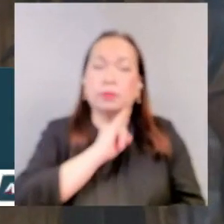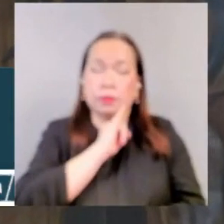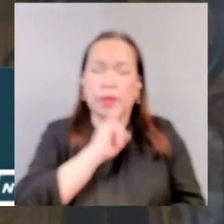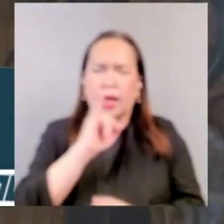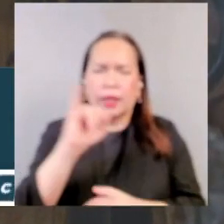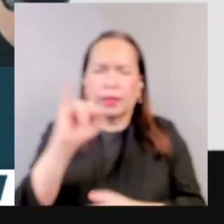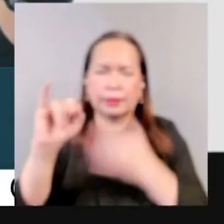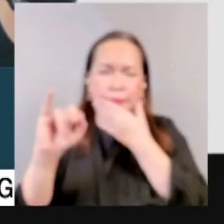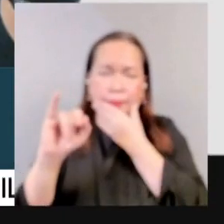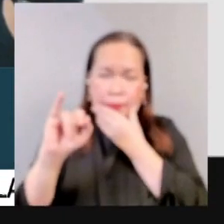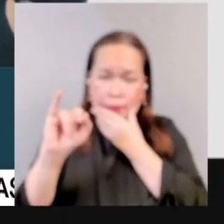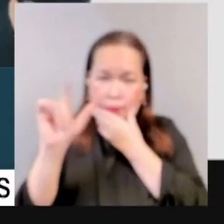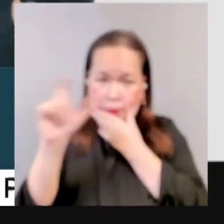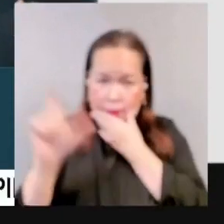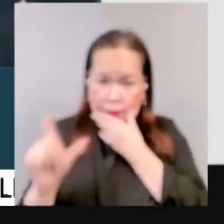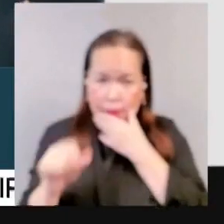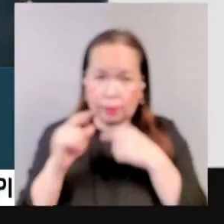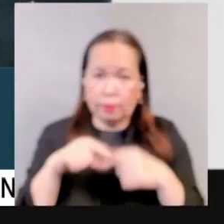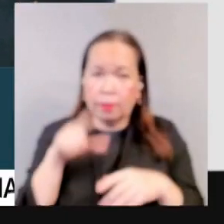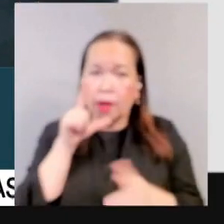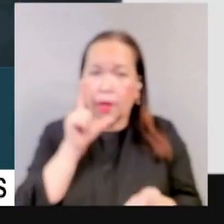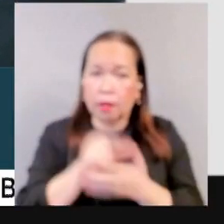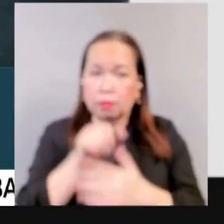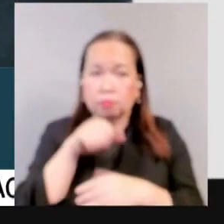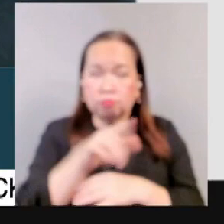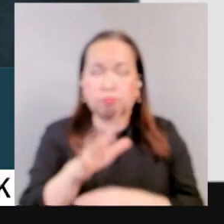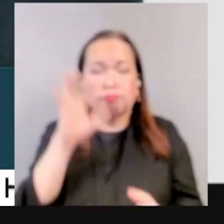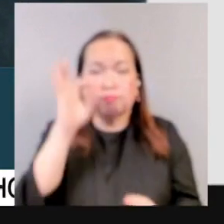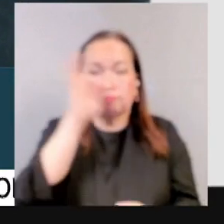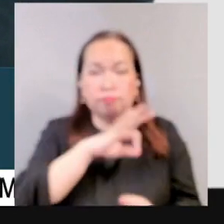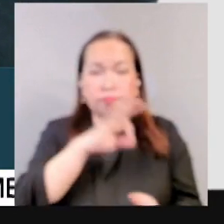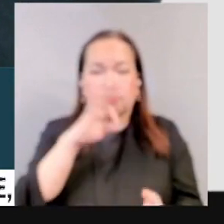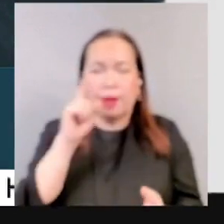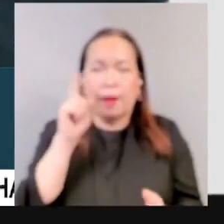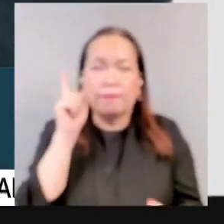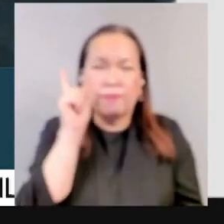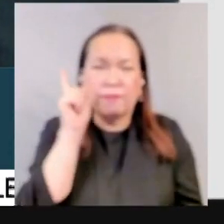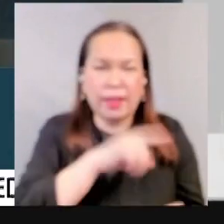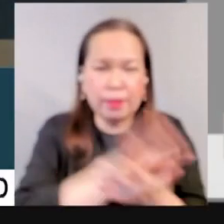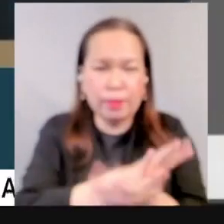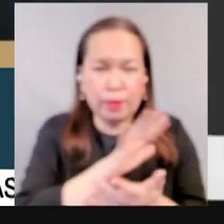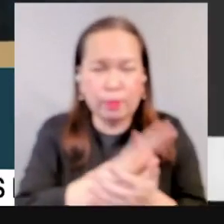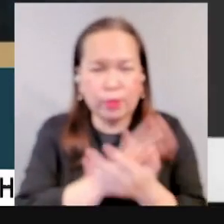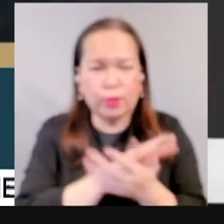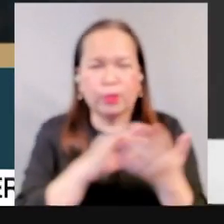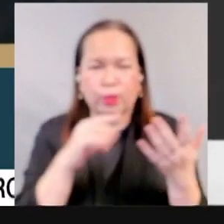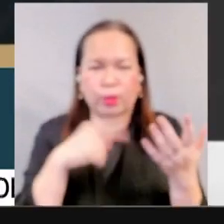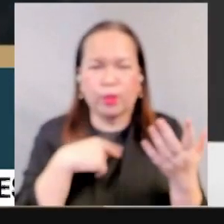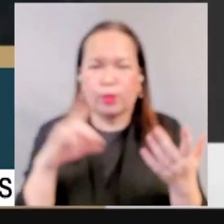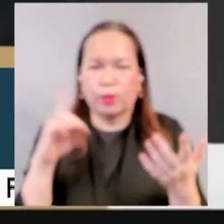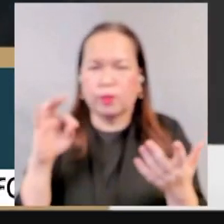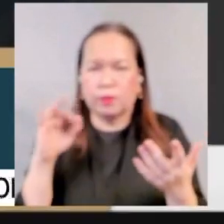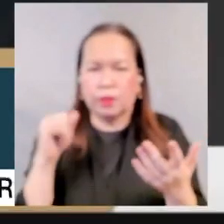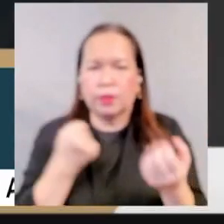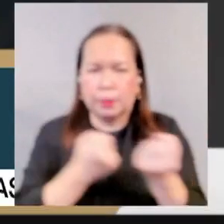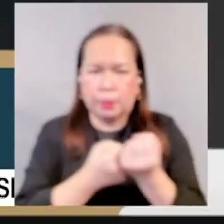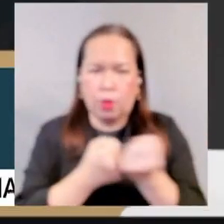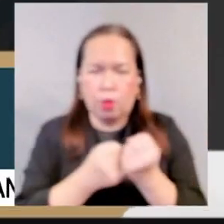to the victims, who are now taking legal action. The DFA reiterates it will provide legal aid to the victims.